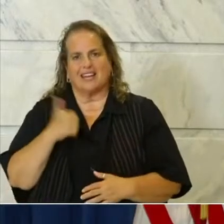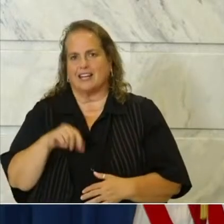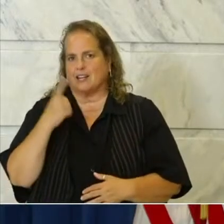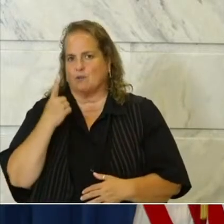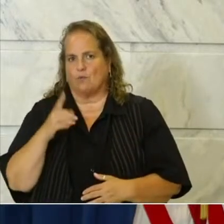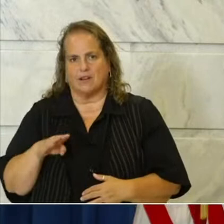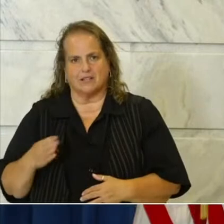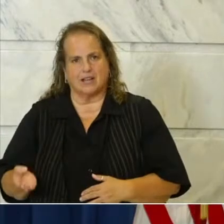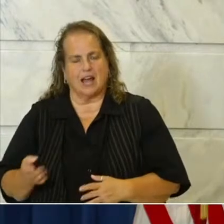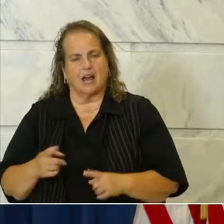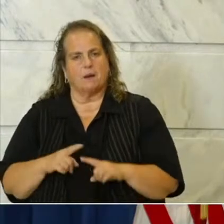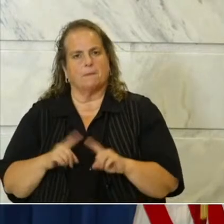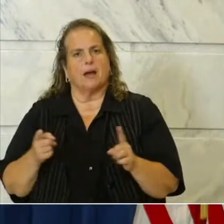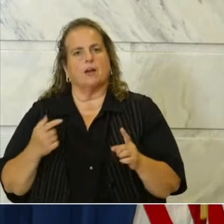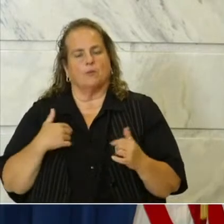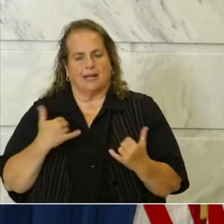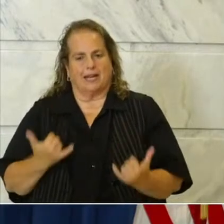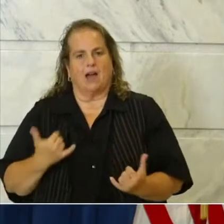number,